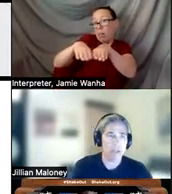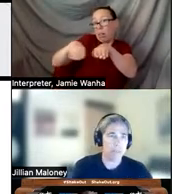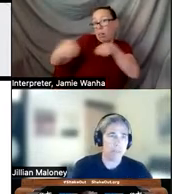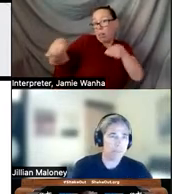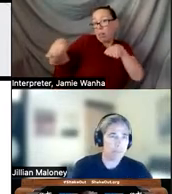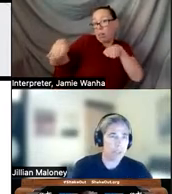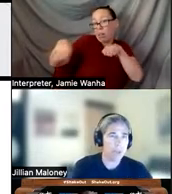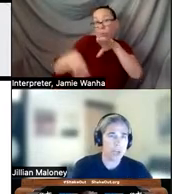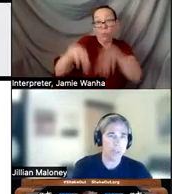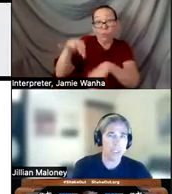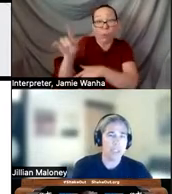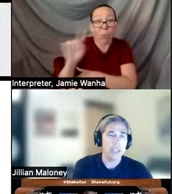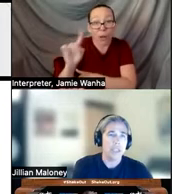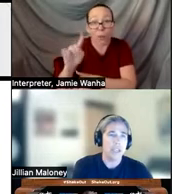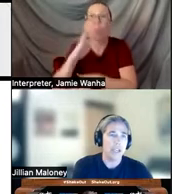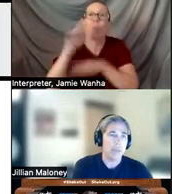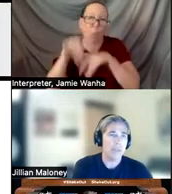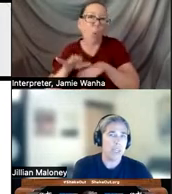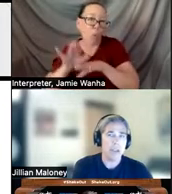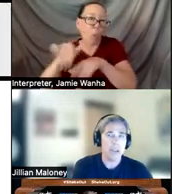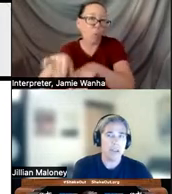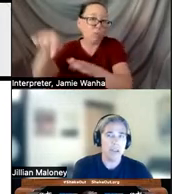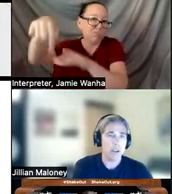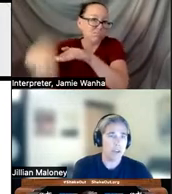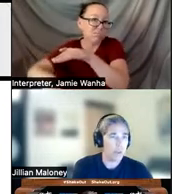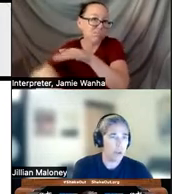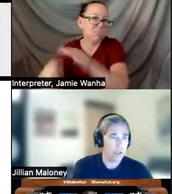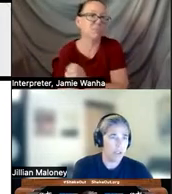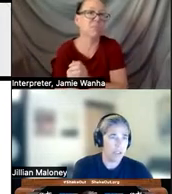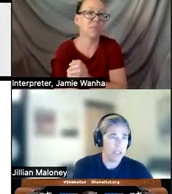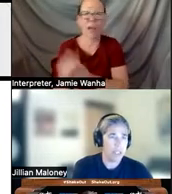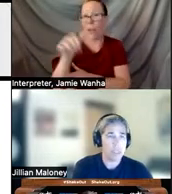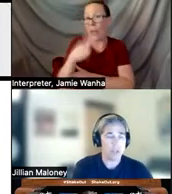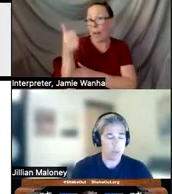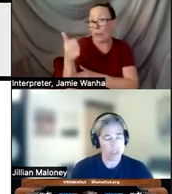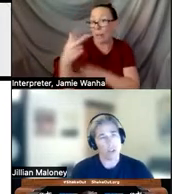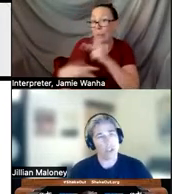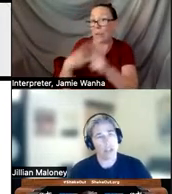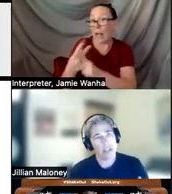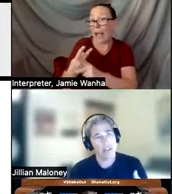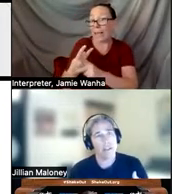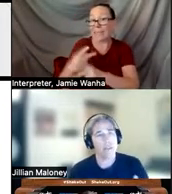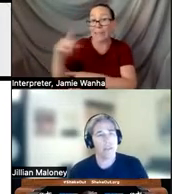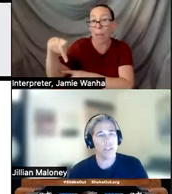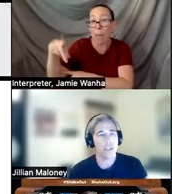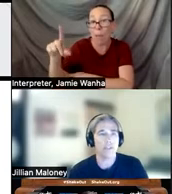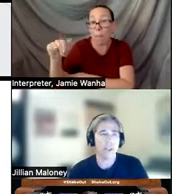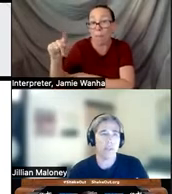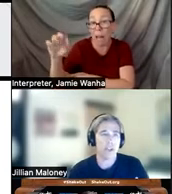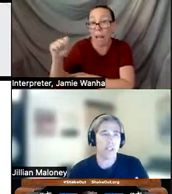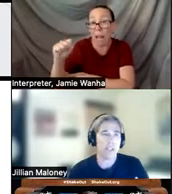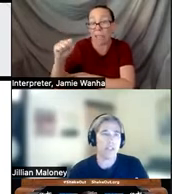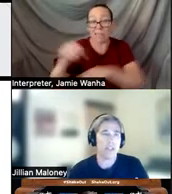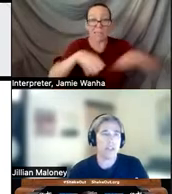basins, most commonly. And then another one is where plates are colliding. So this is a